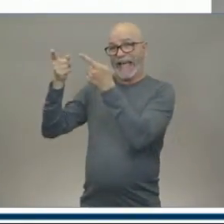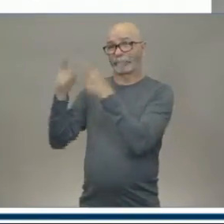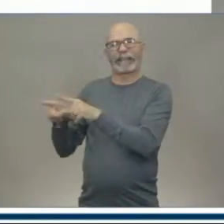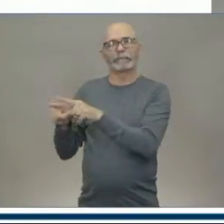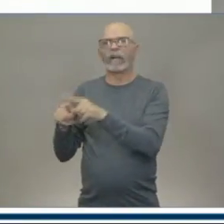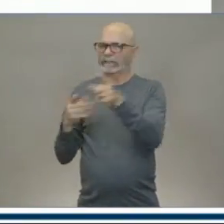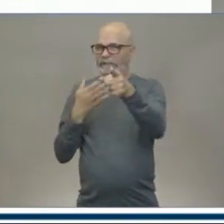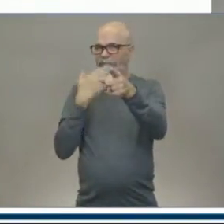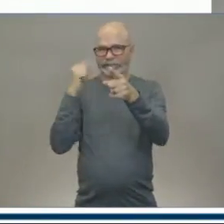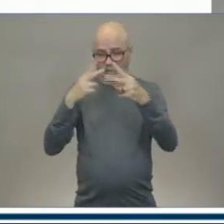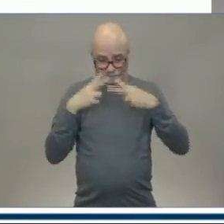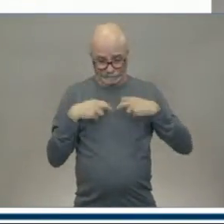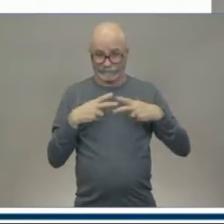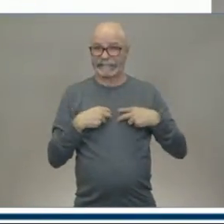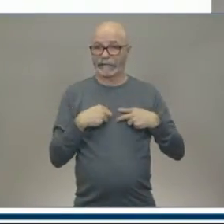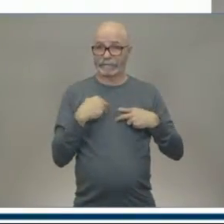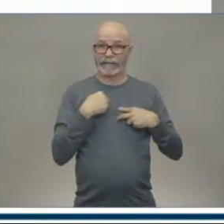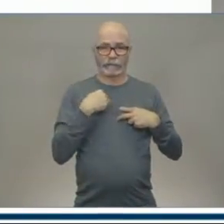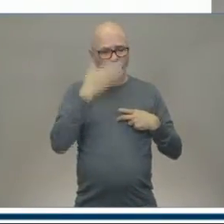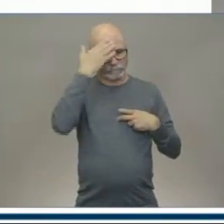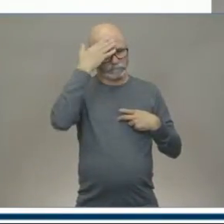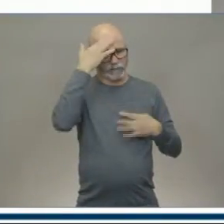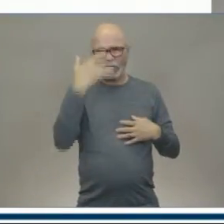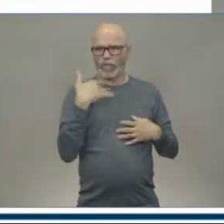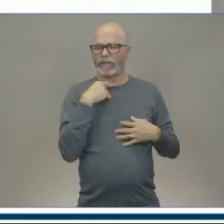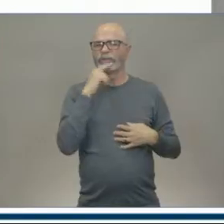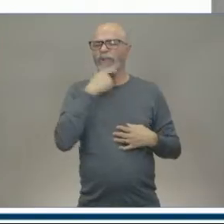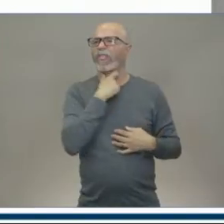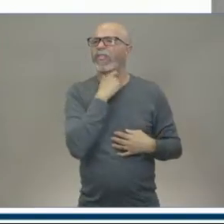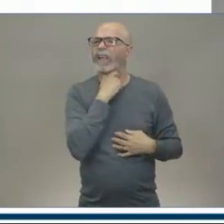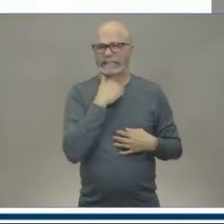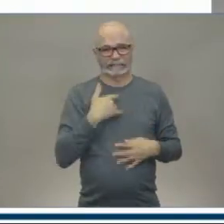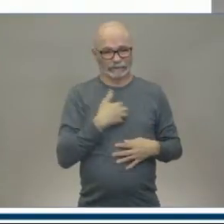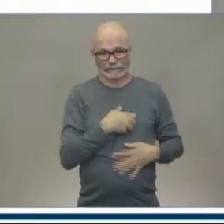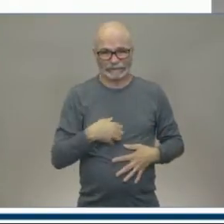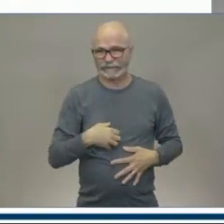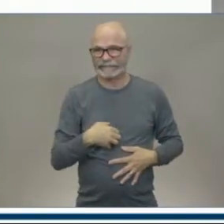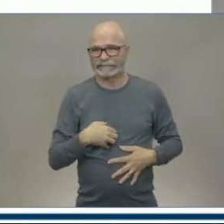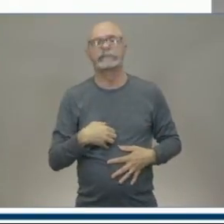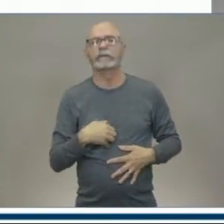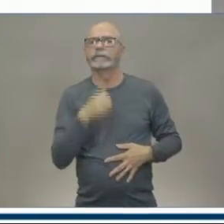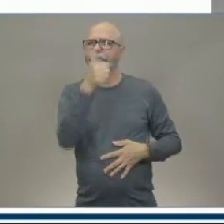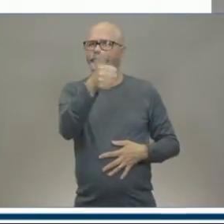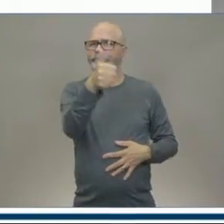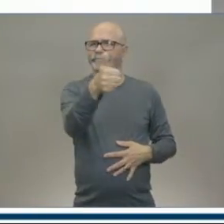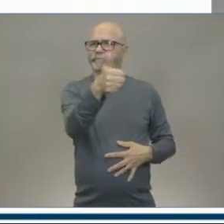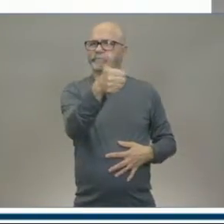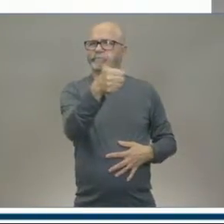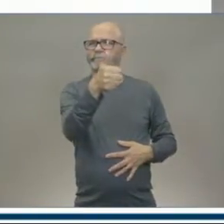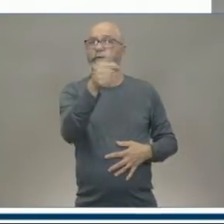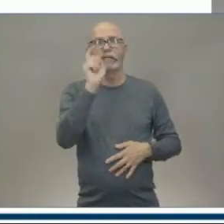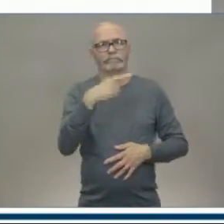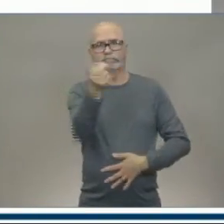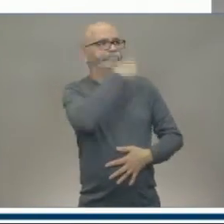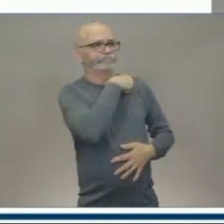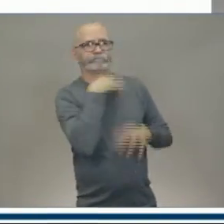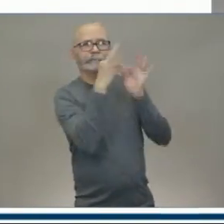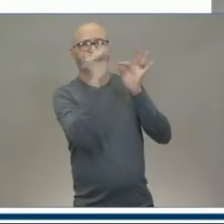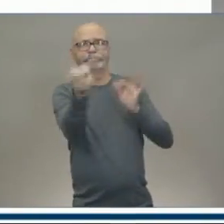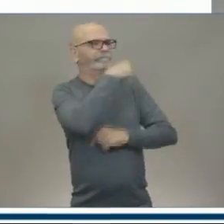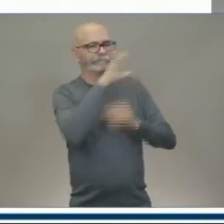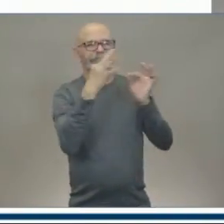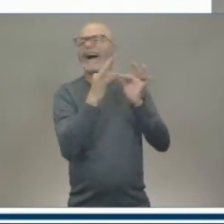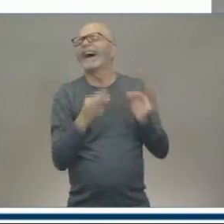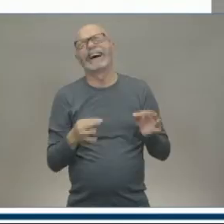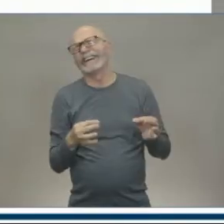If using testing broadly, people asymptomatic people in that state, we're going to get is not a good utility